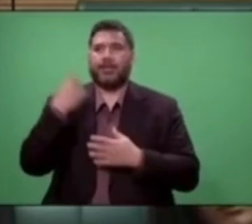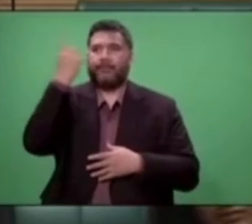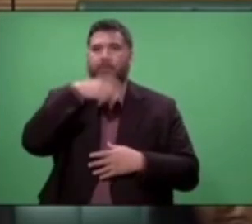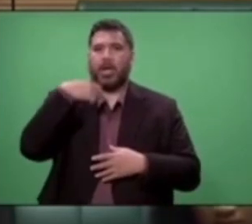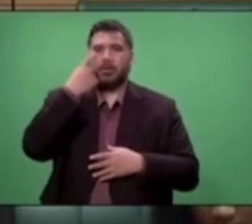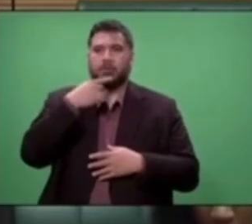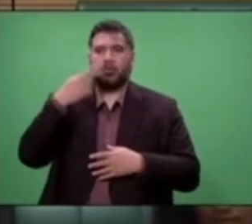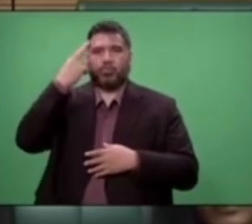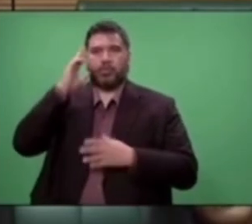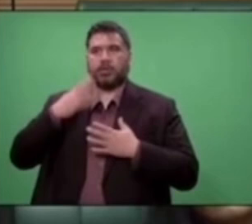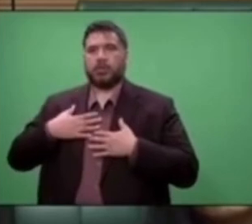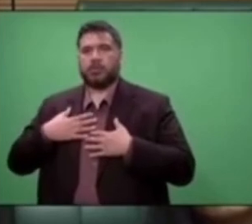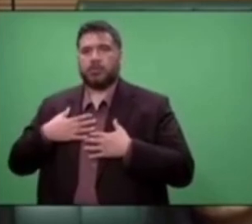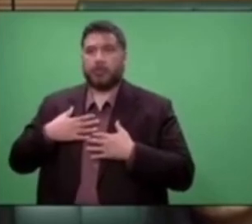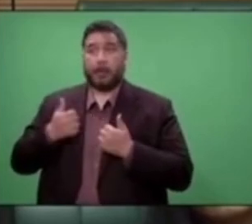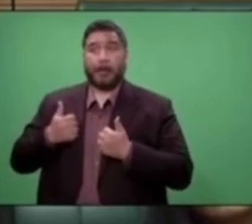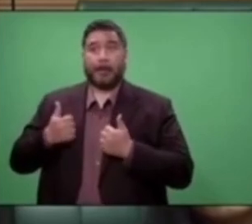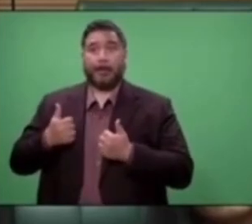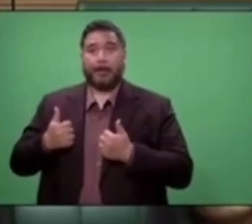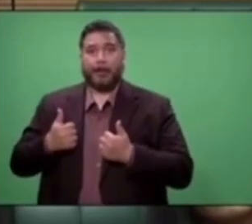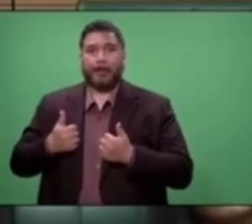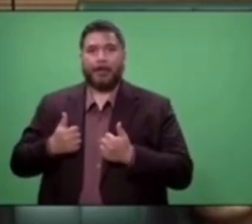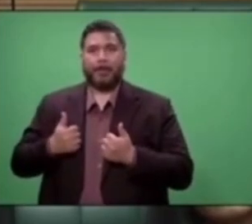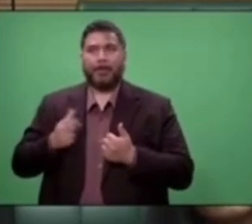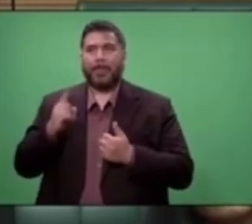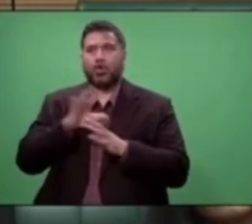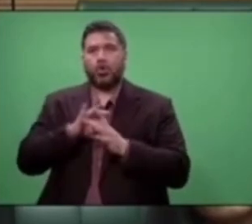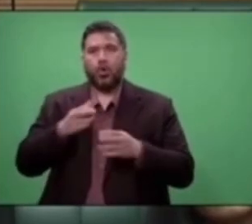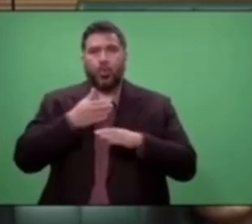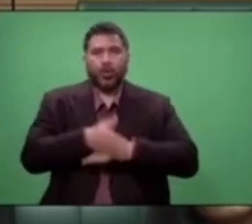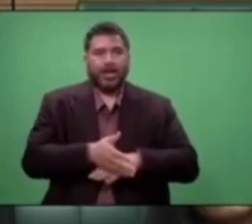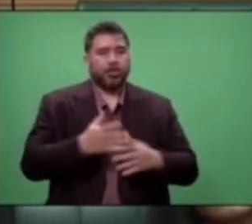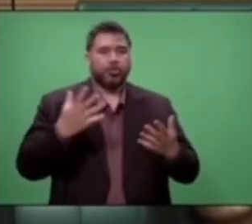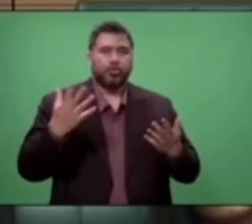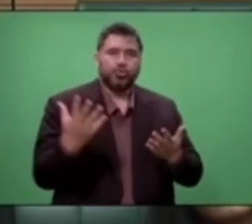as opposed to saving the lives of innocent children.